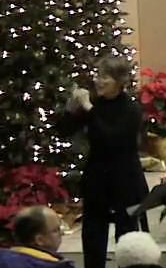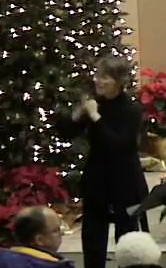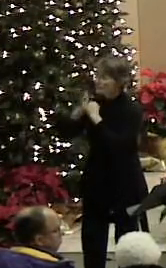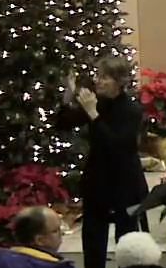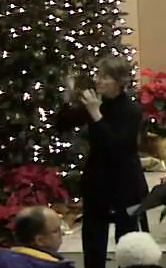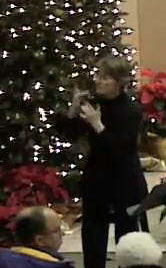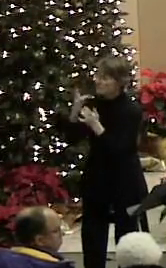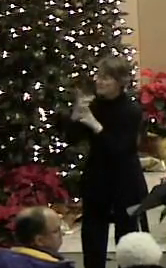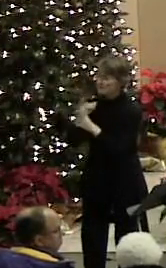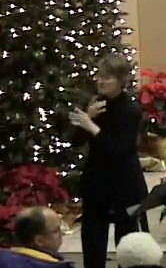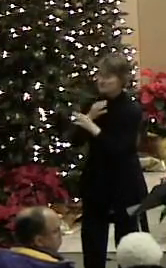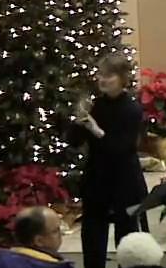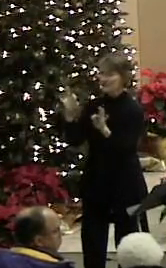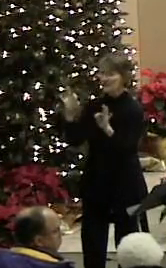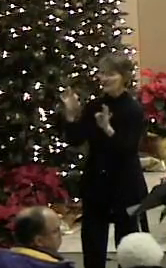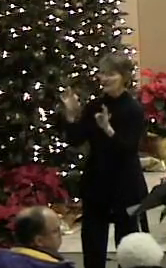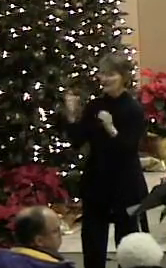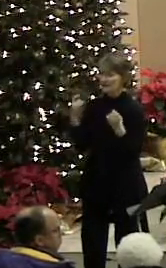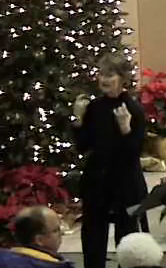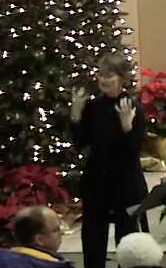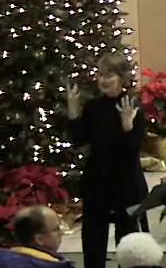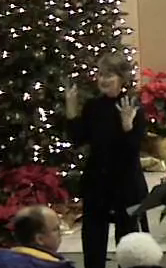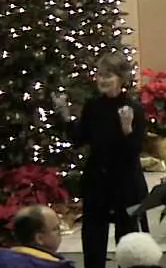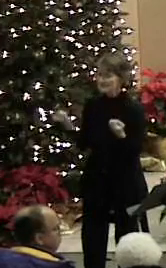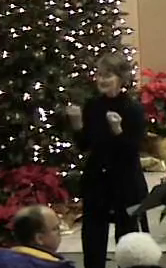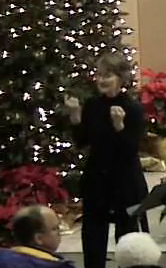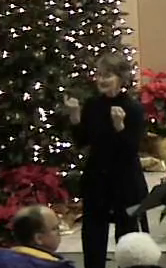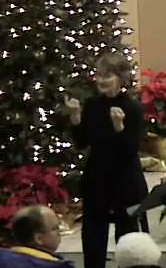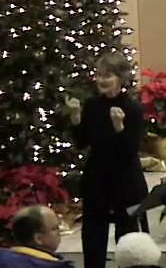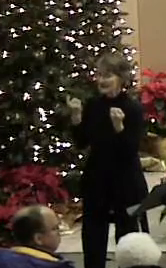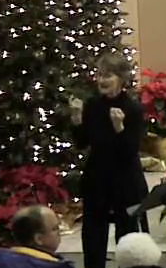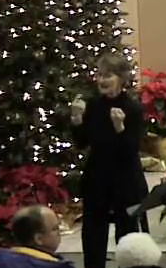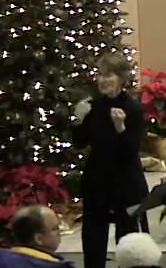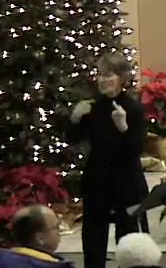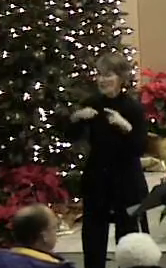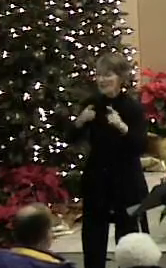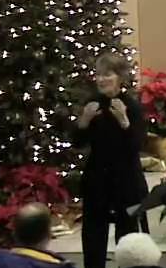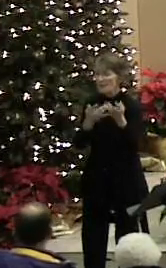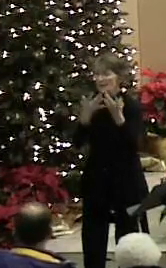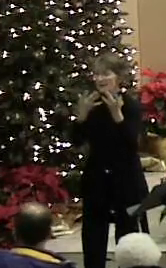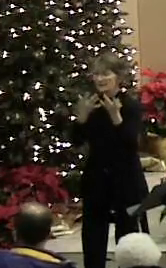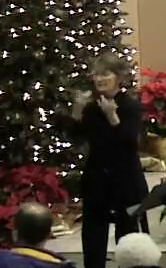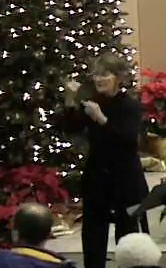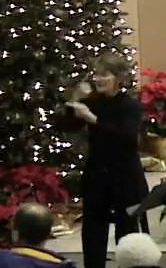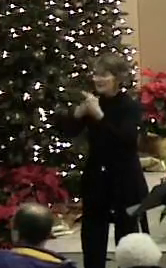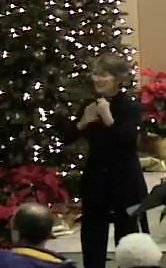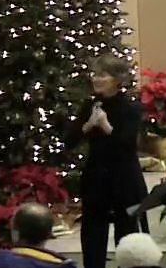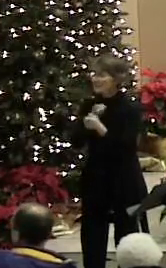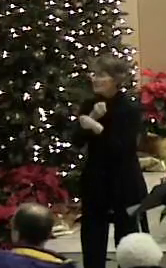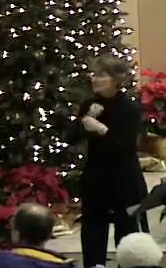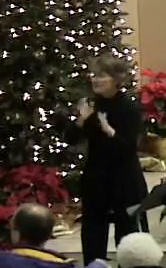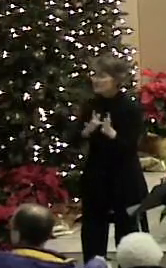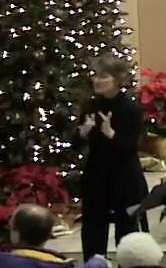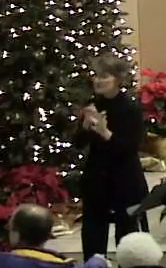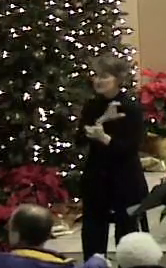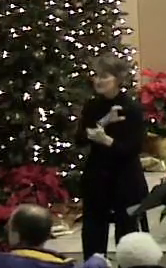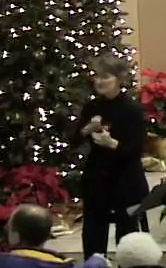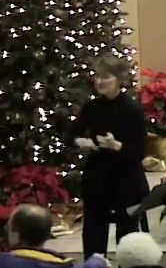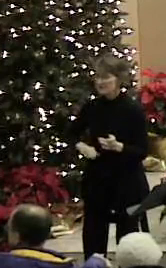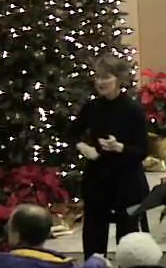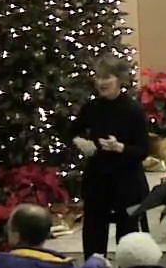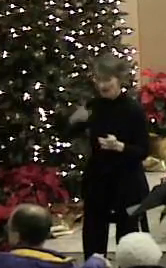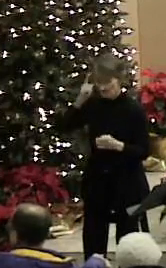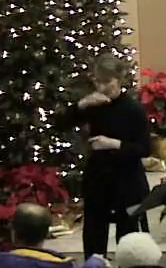always free from sin and safe from all distress, as we await the blessed hope and the coming of our Savior, Jesus Christ.